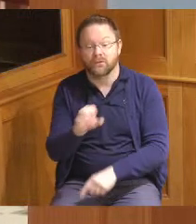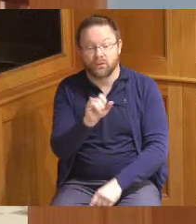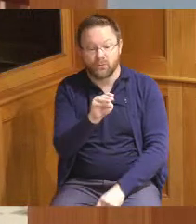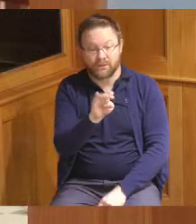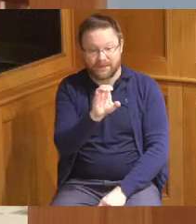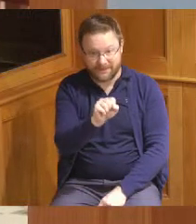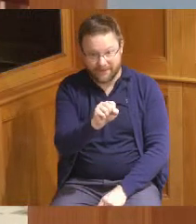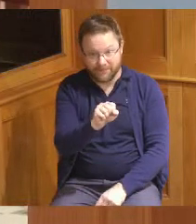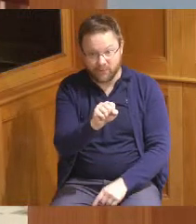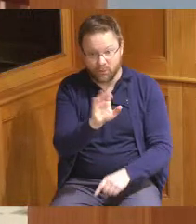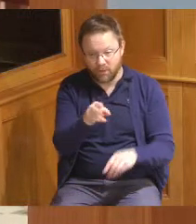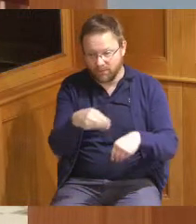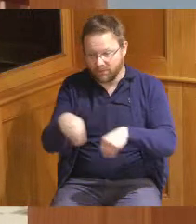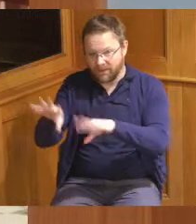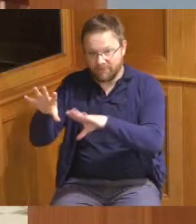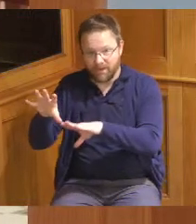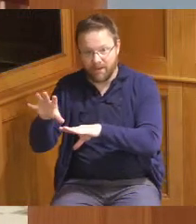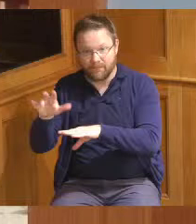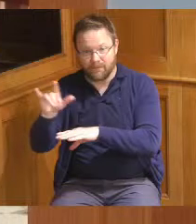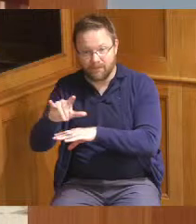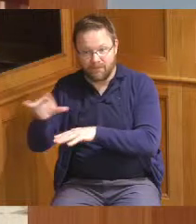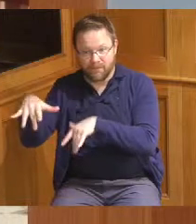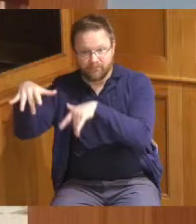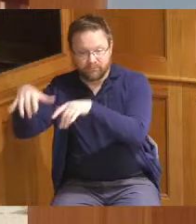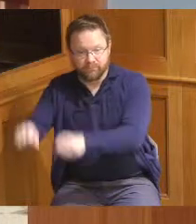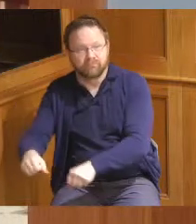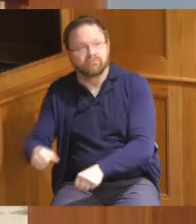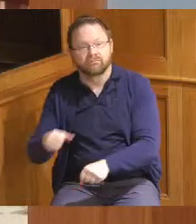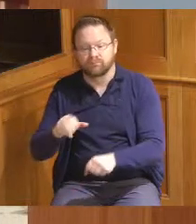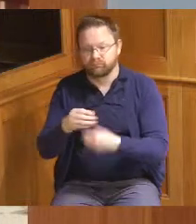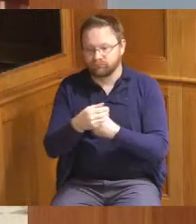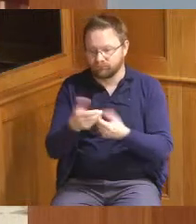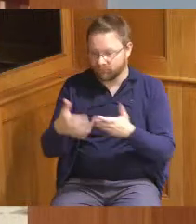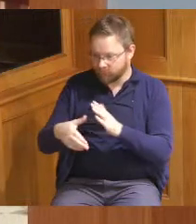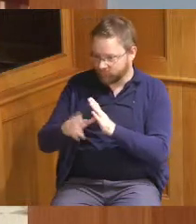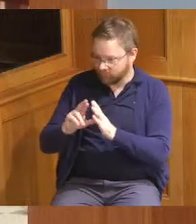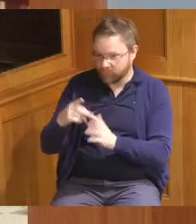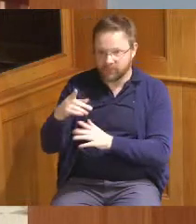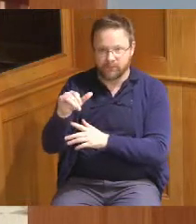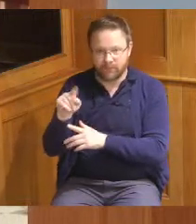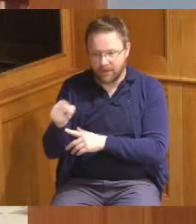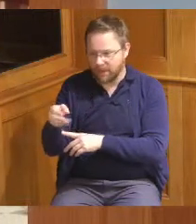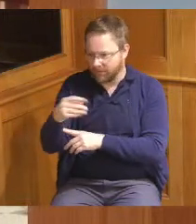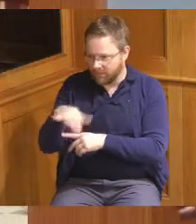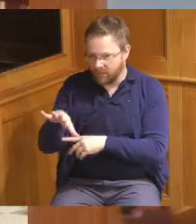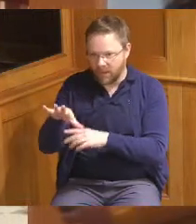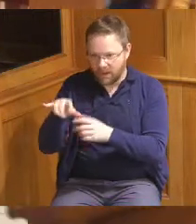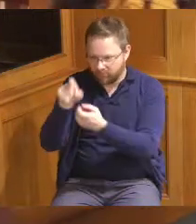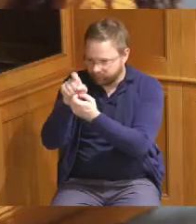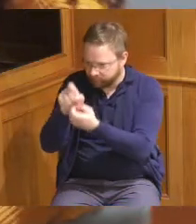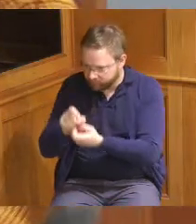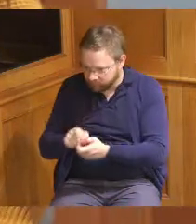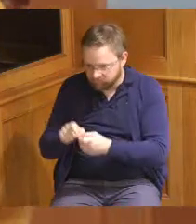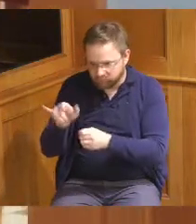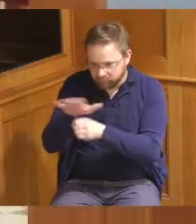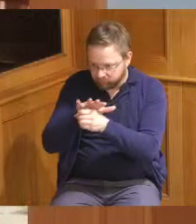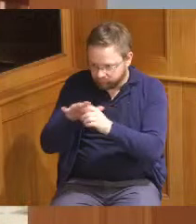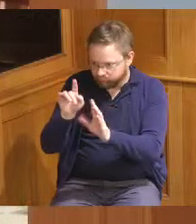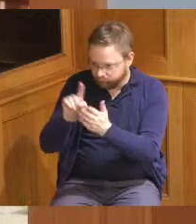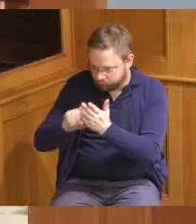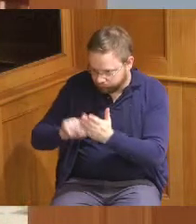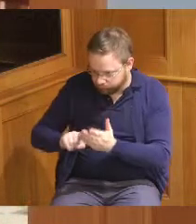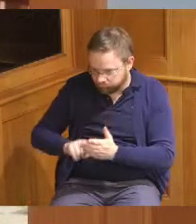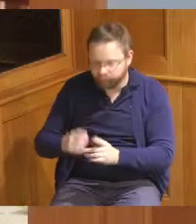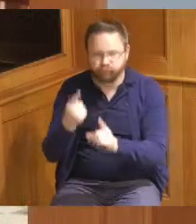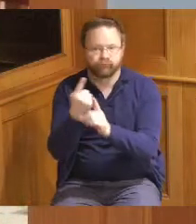Loveland. Our office has reviewed the plat, the legal description and the ownership of the area to be annexed, and finds it all to